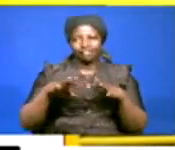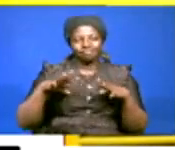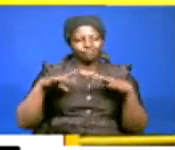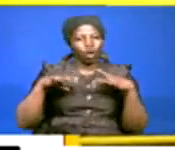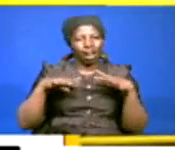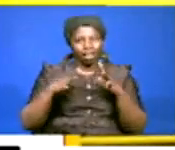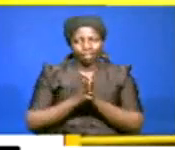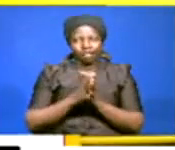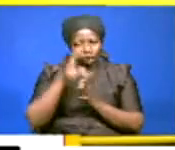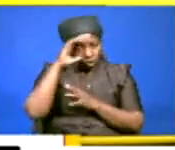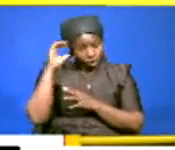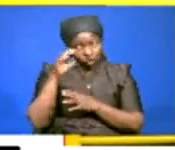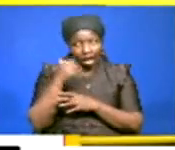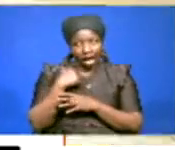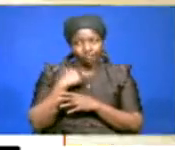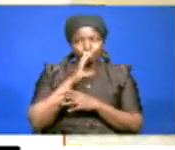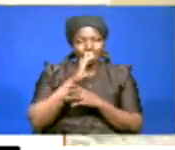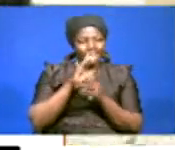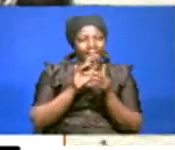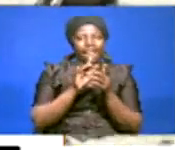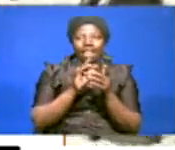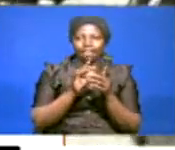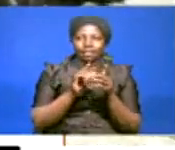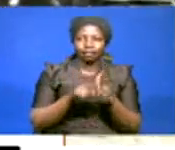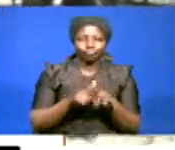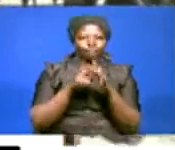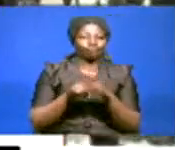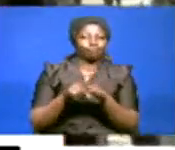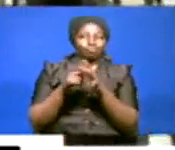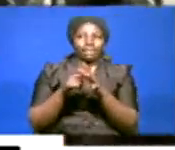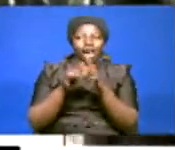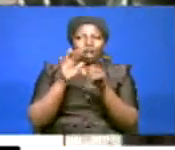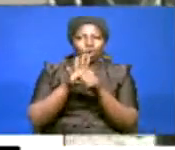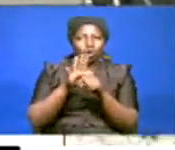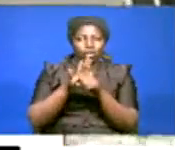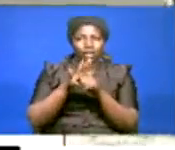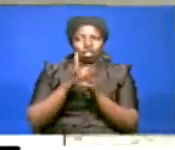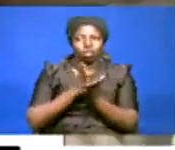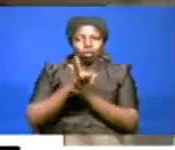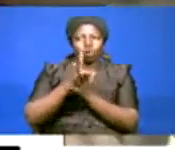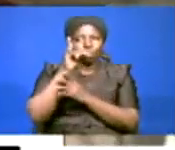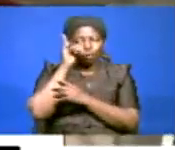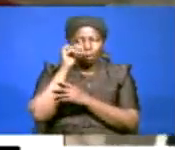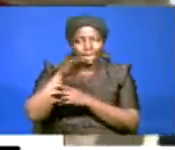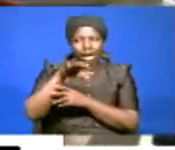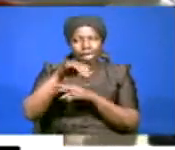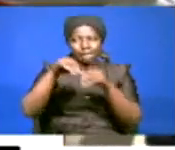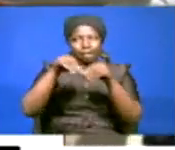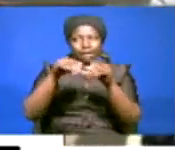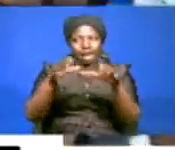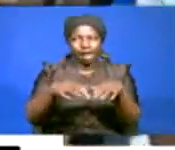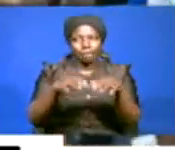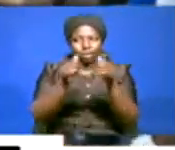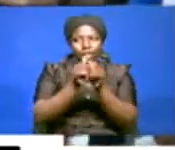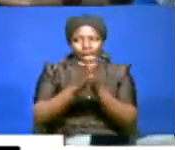has received a major facelift this holiday season, courtesy of Mombasa Cement Company and the county government. Coastal region is usually